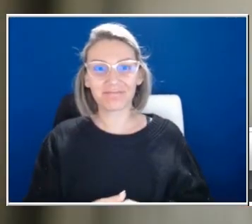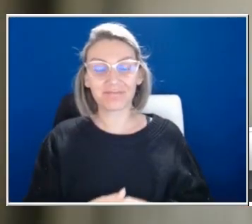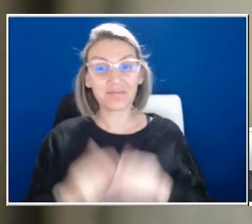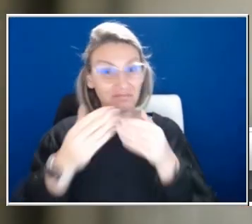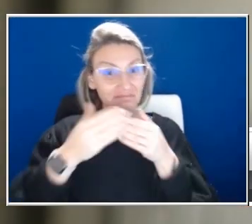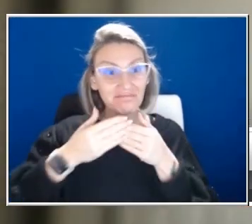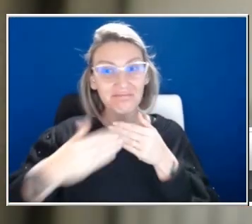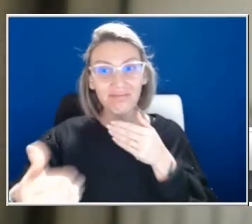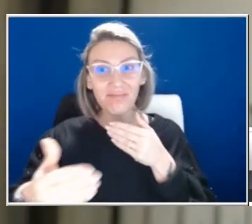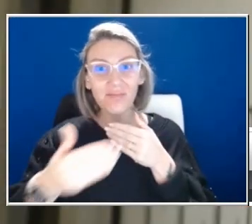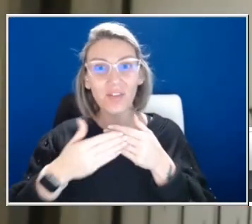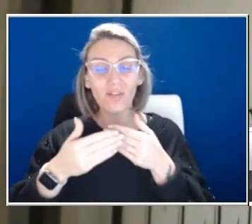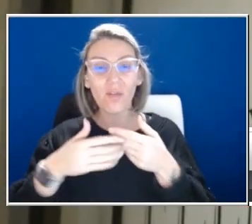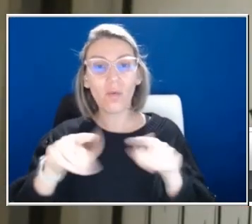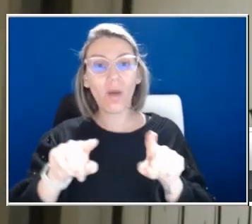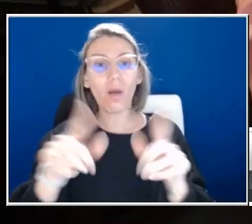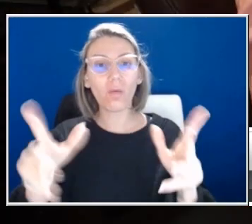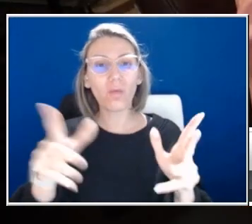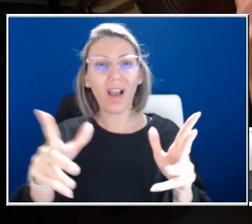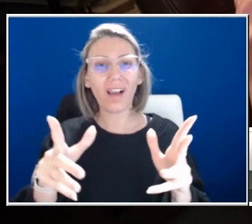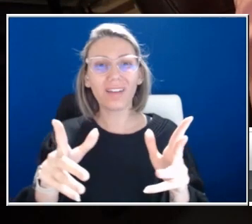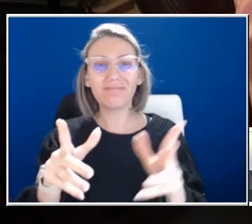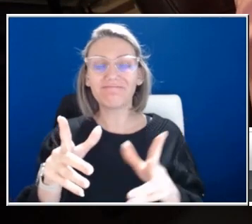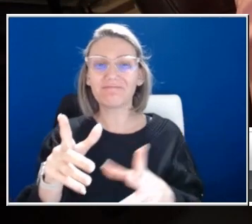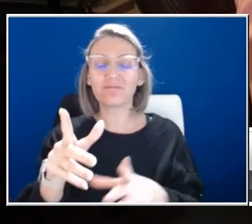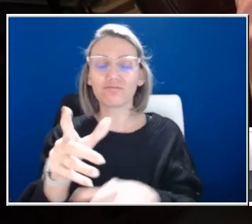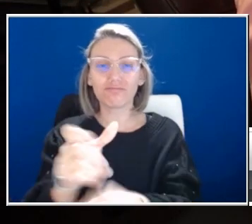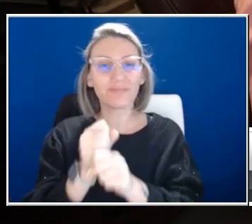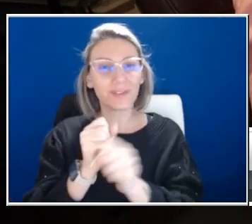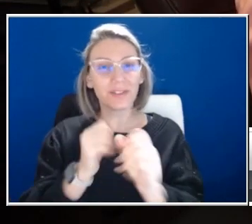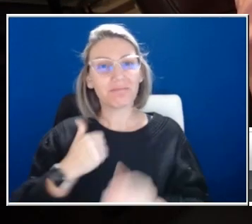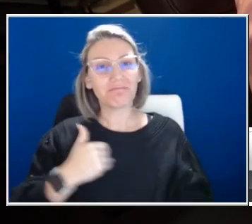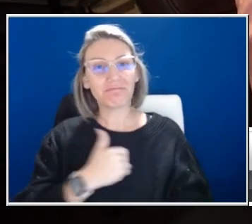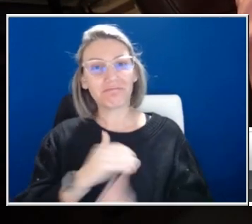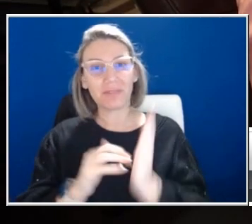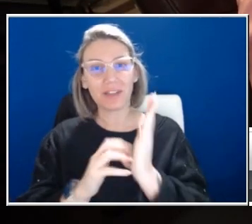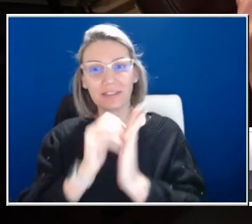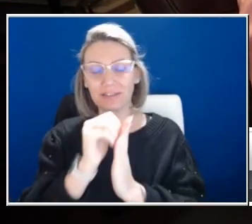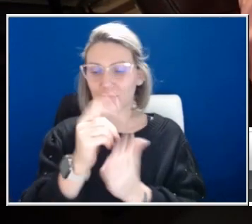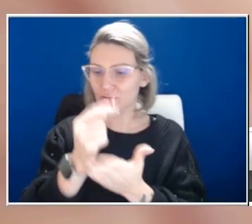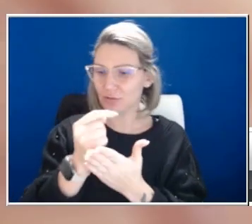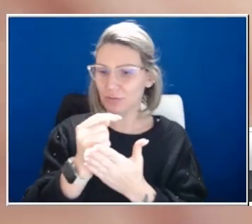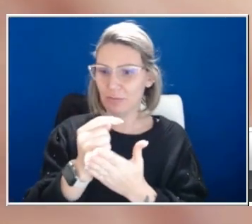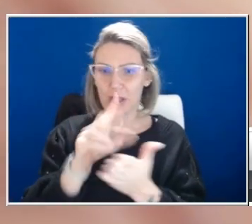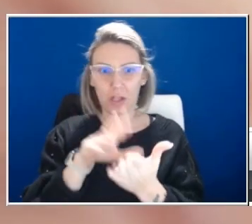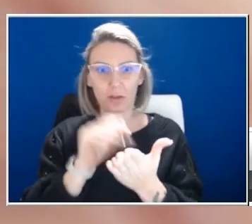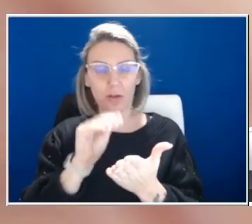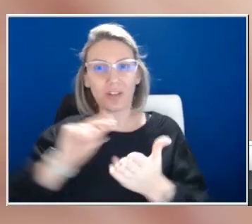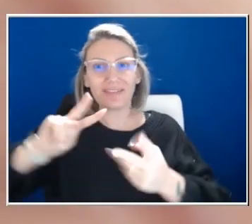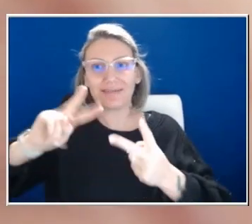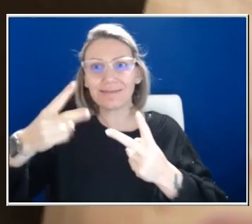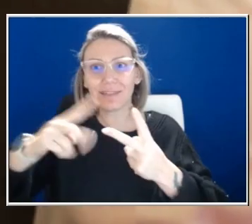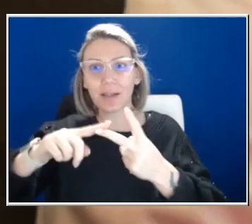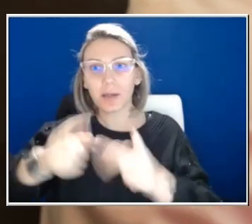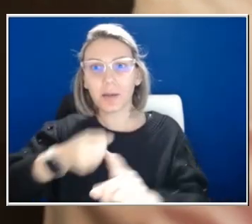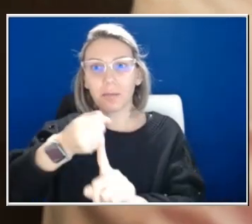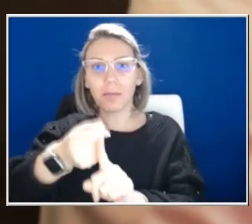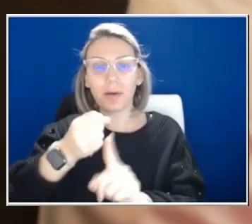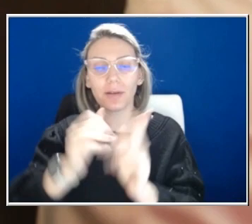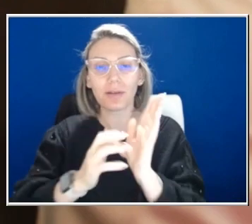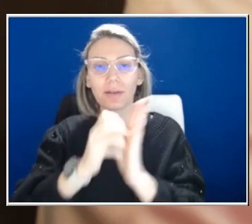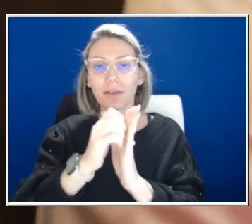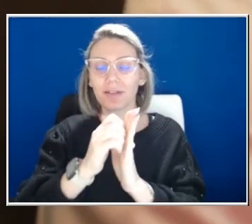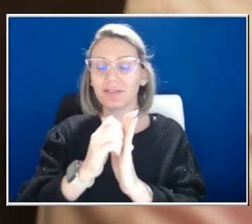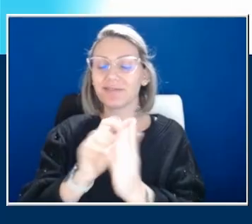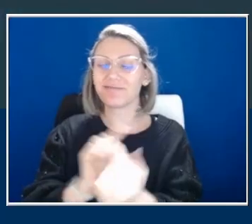getting breast cancer treatment, only to learn she had a second cancer. We meet one patient who is grateful she sought a second